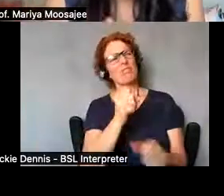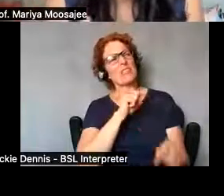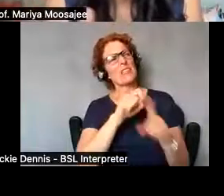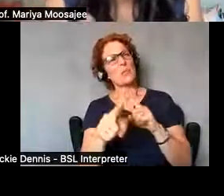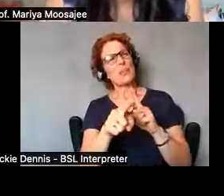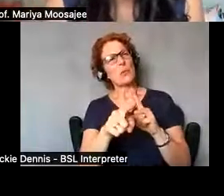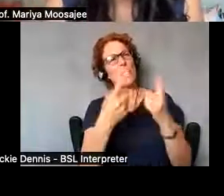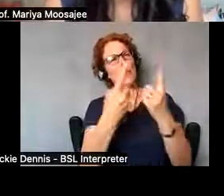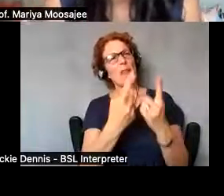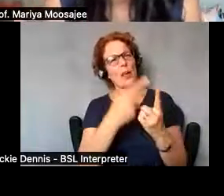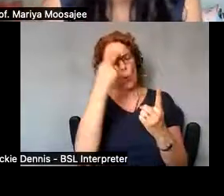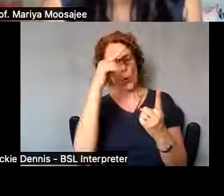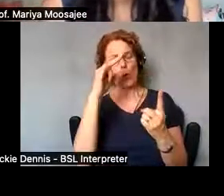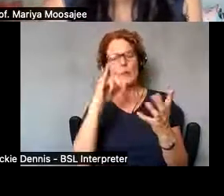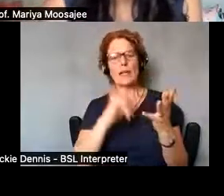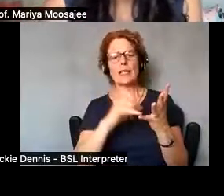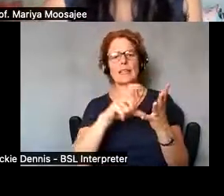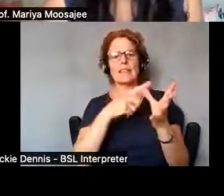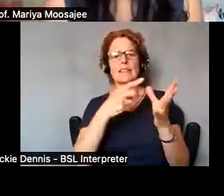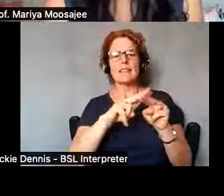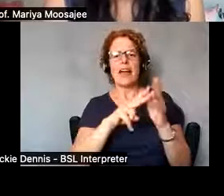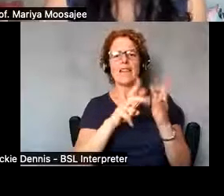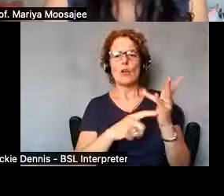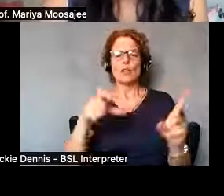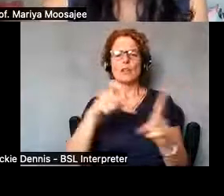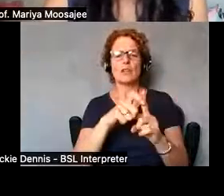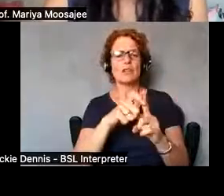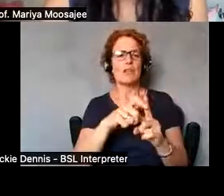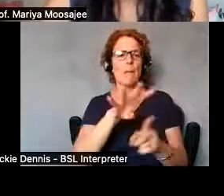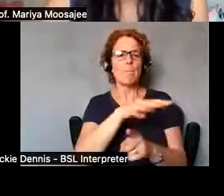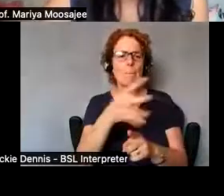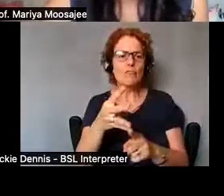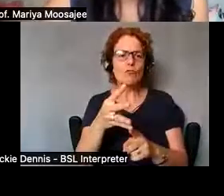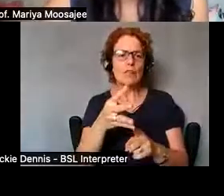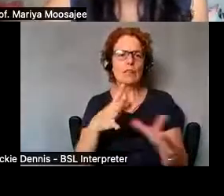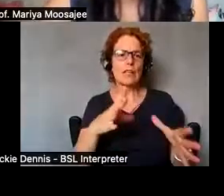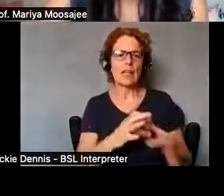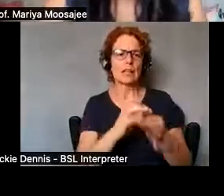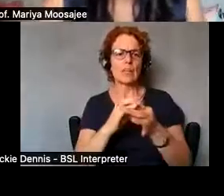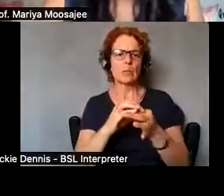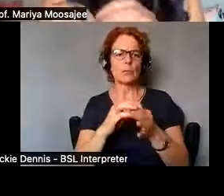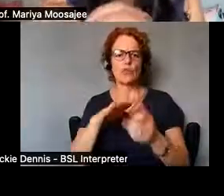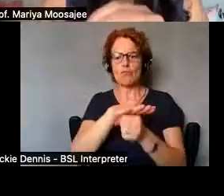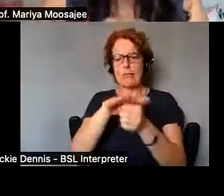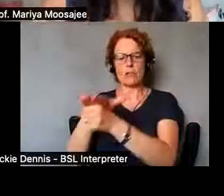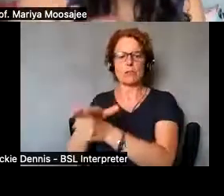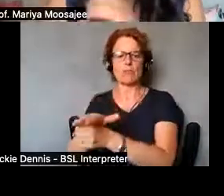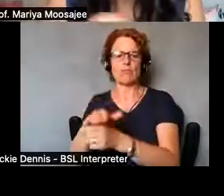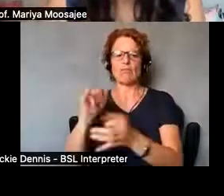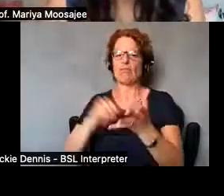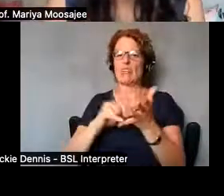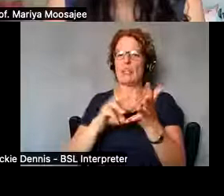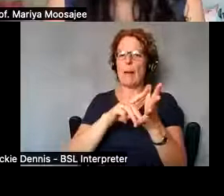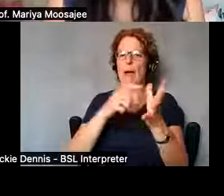motif called a scaffold matrix attachment region that basically helps these vectors bind to the part